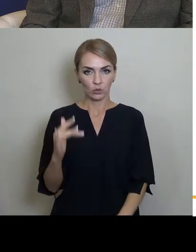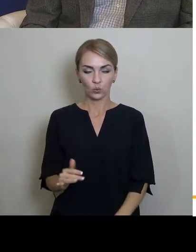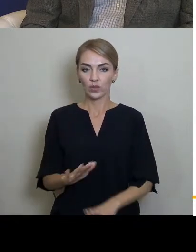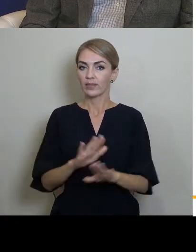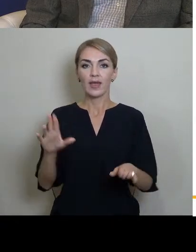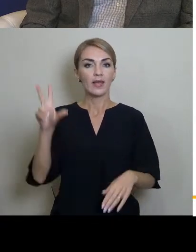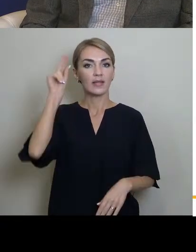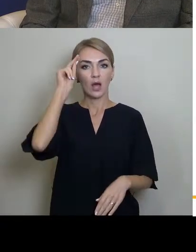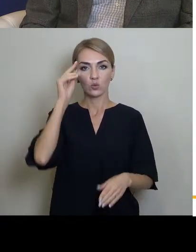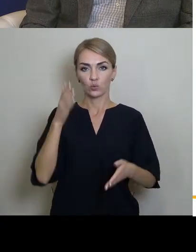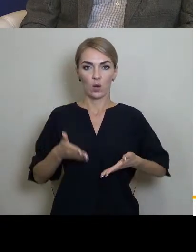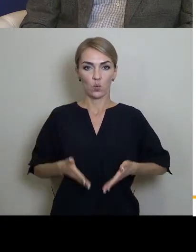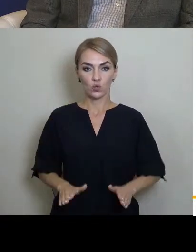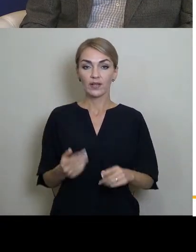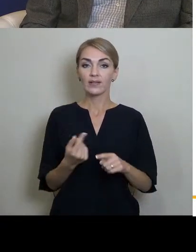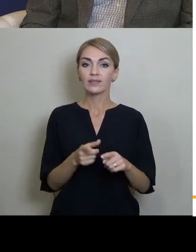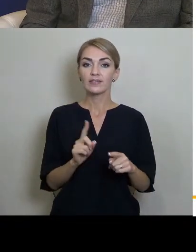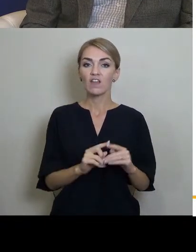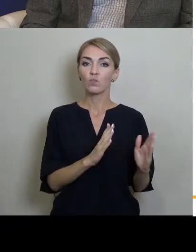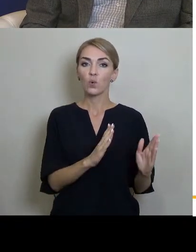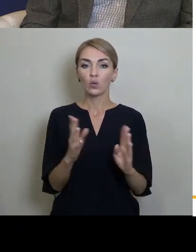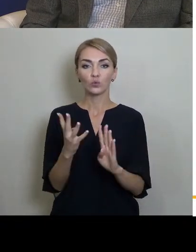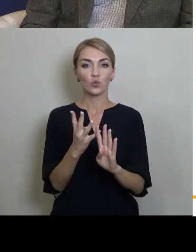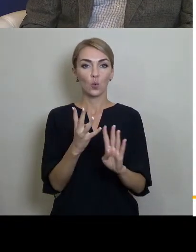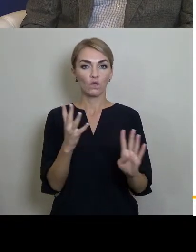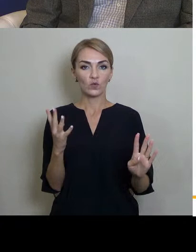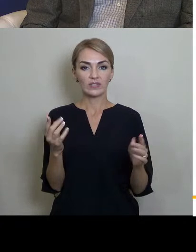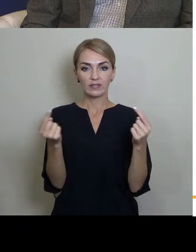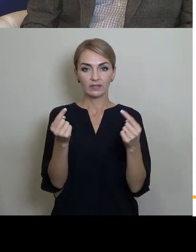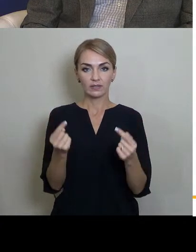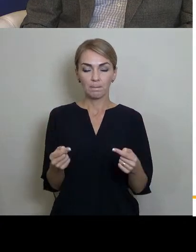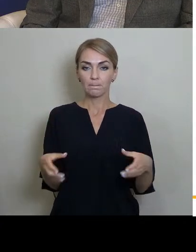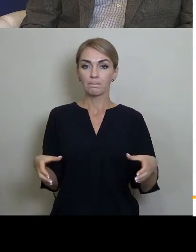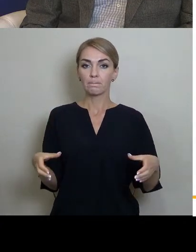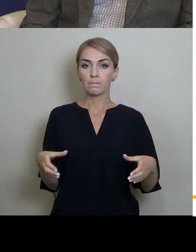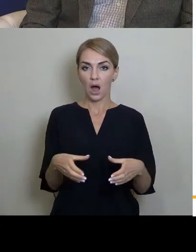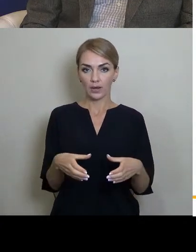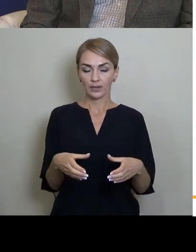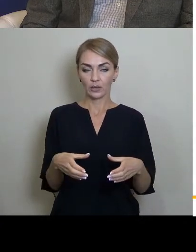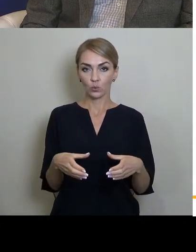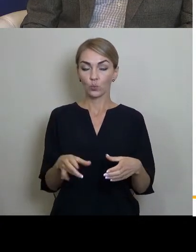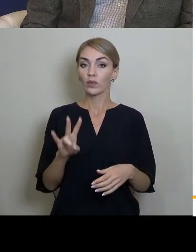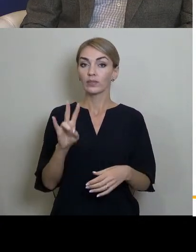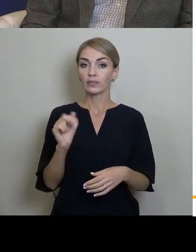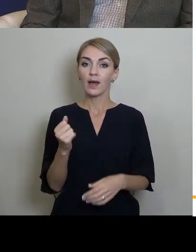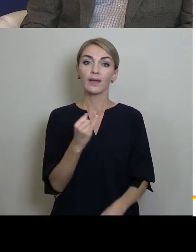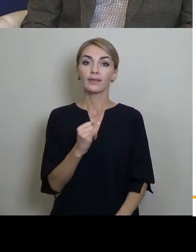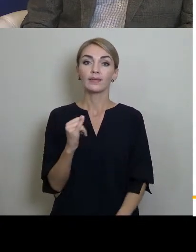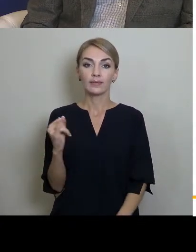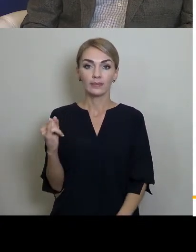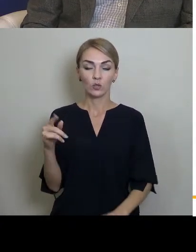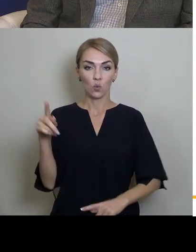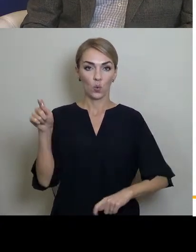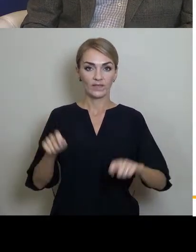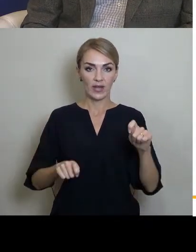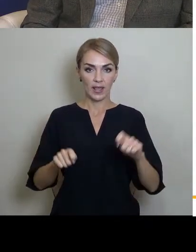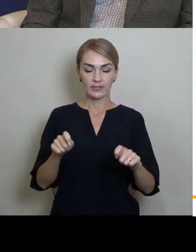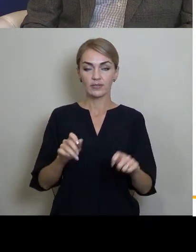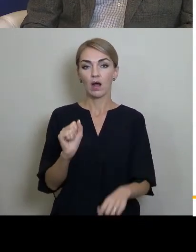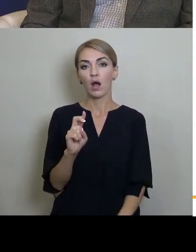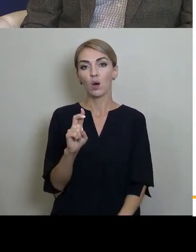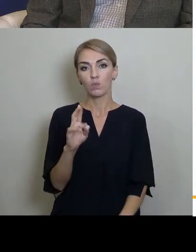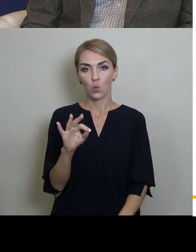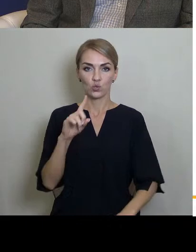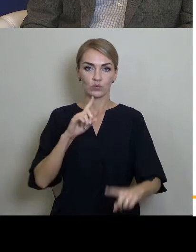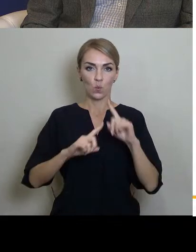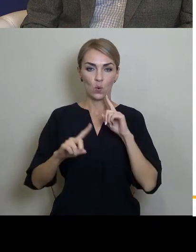alphabetical order, it's not by the date of birth, but this order is